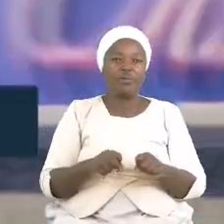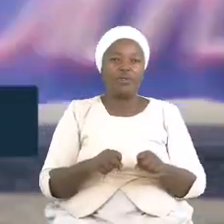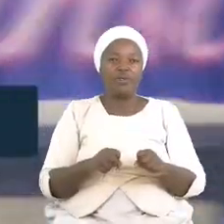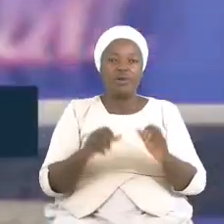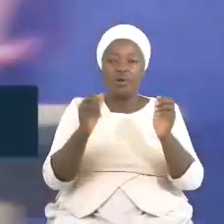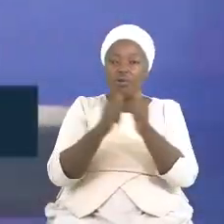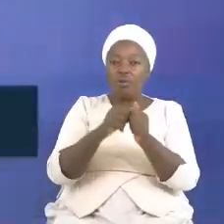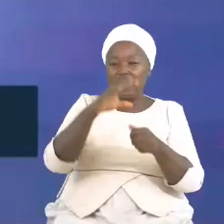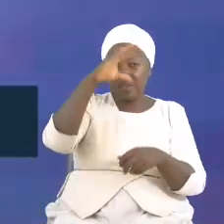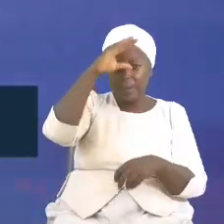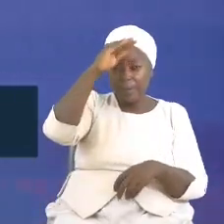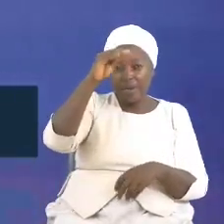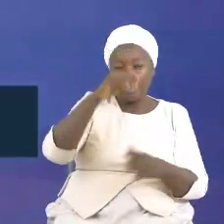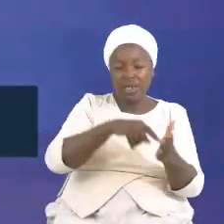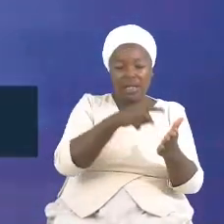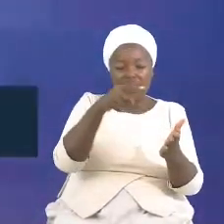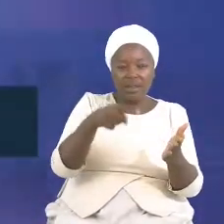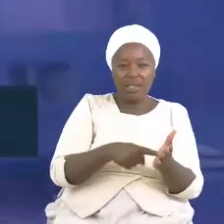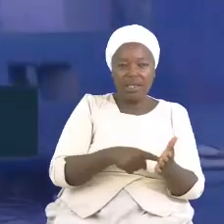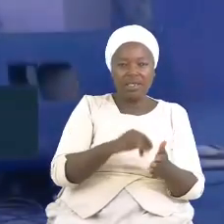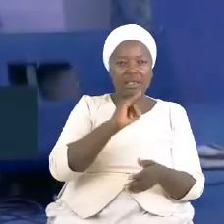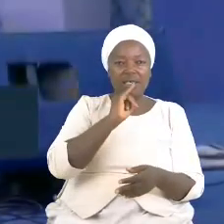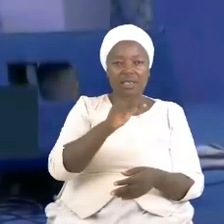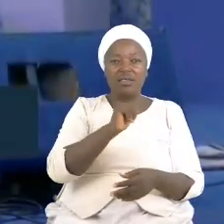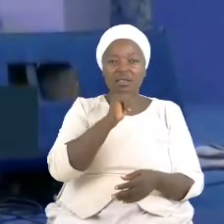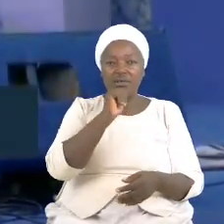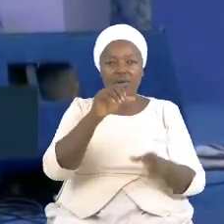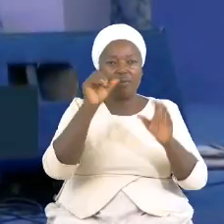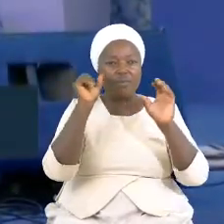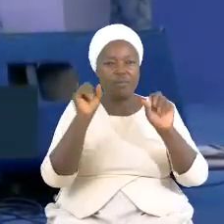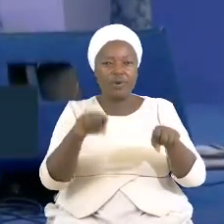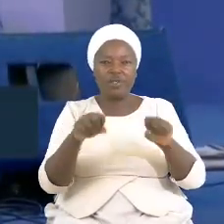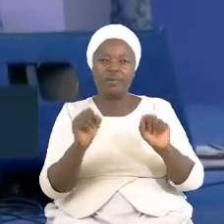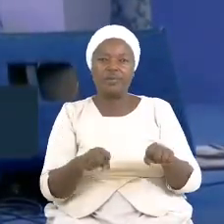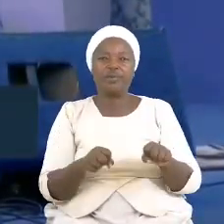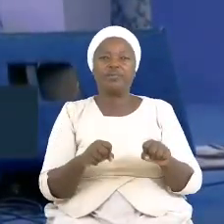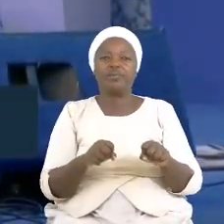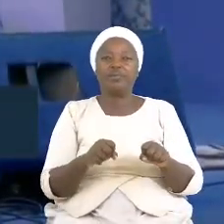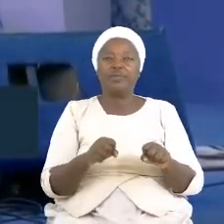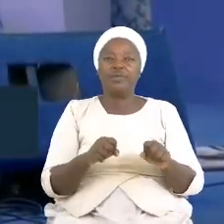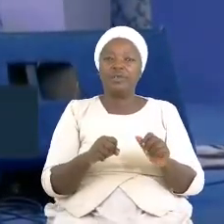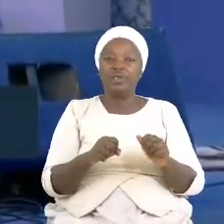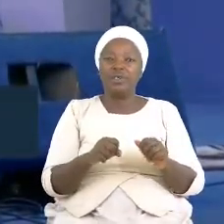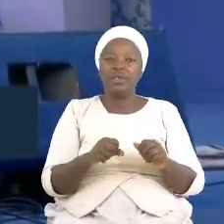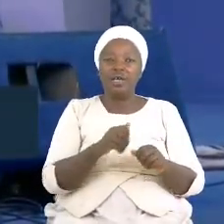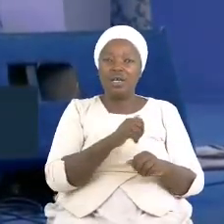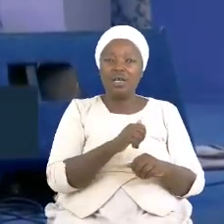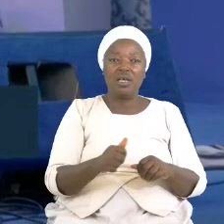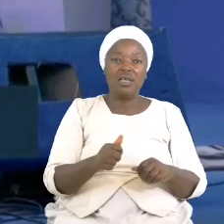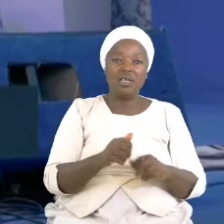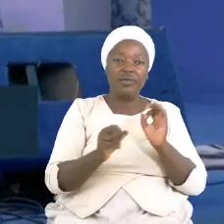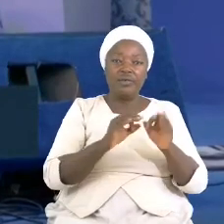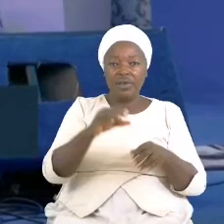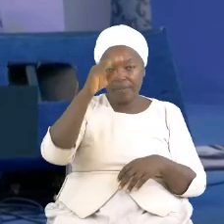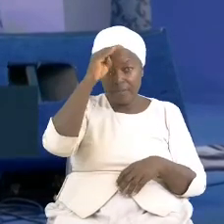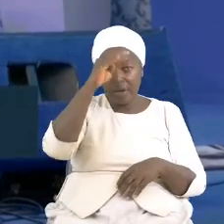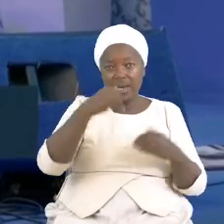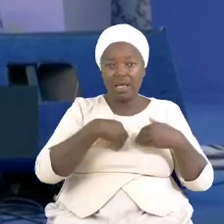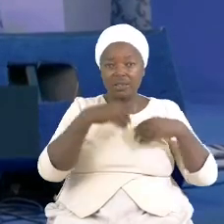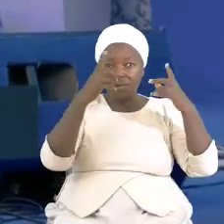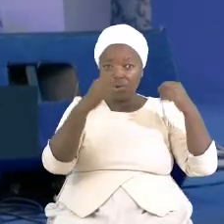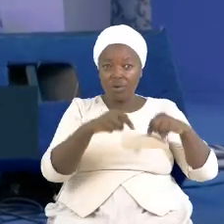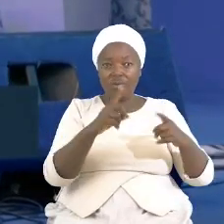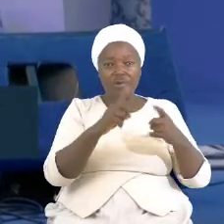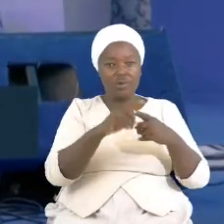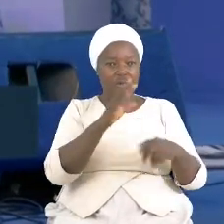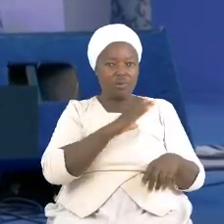men this is impossible." A man had come to Christ,